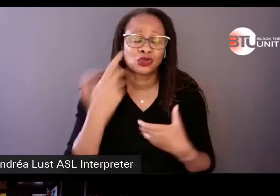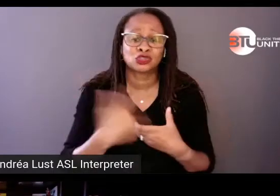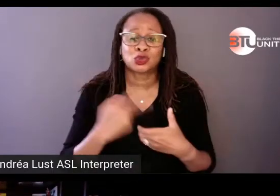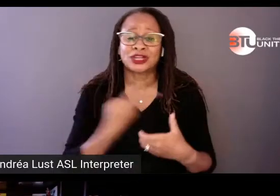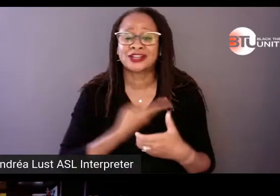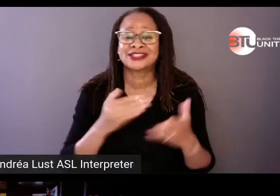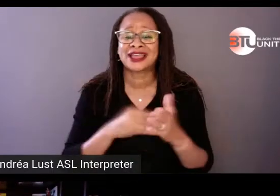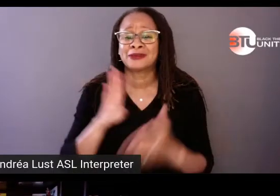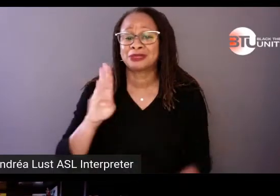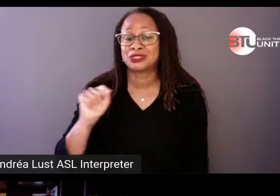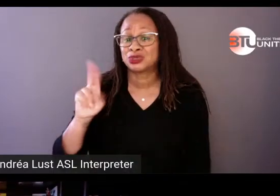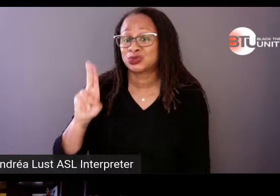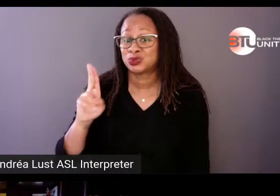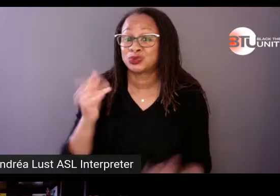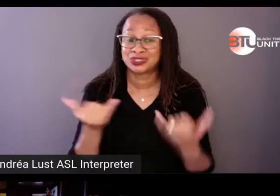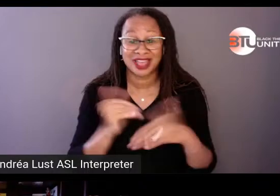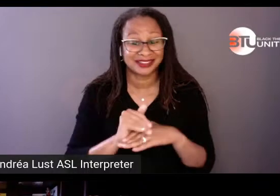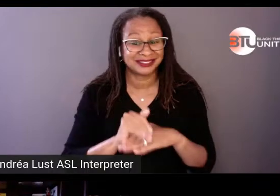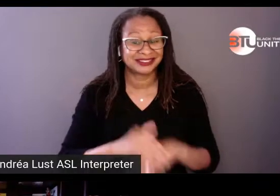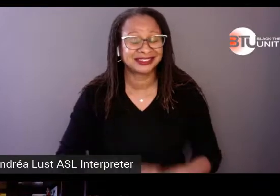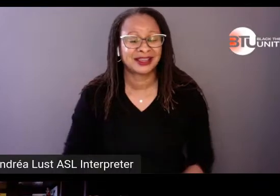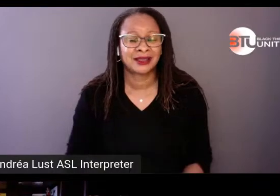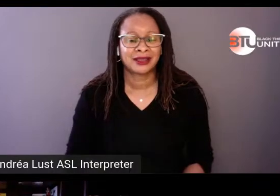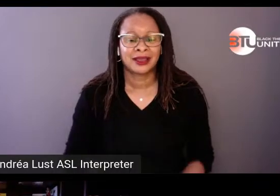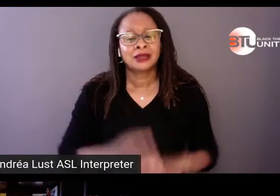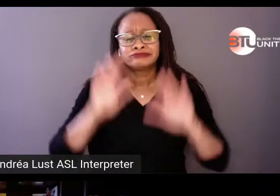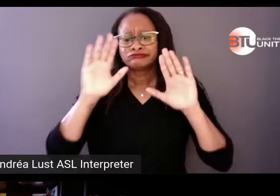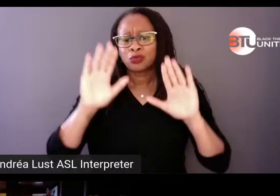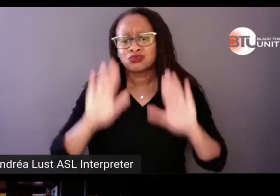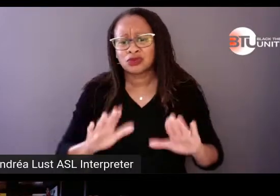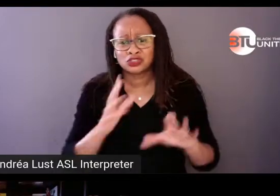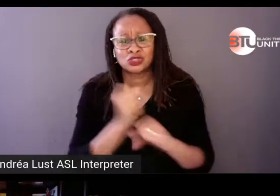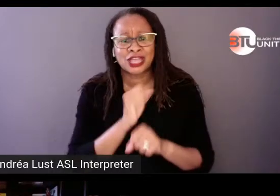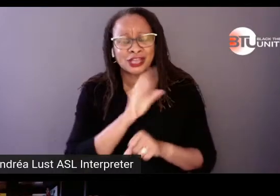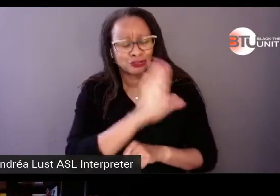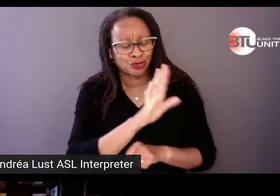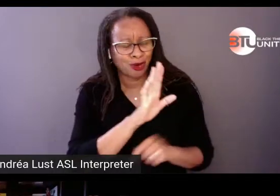at BTU tonight. It's